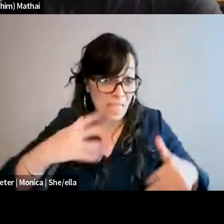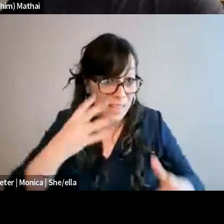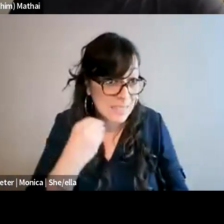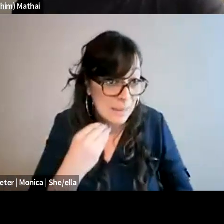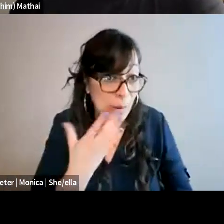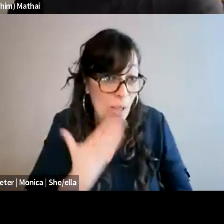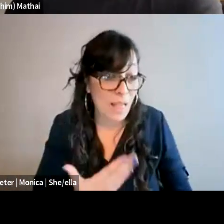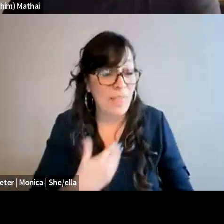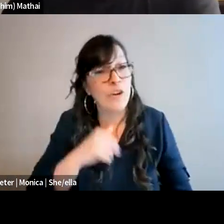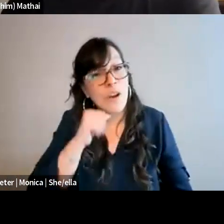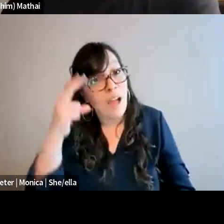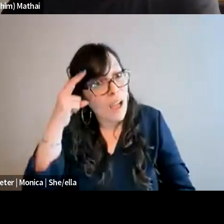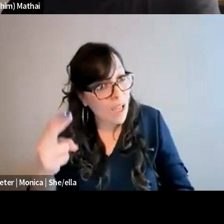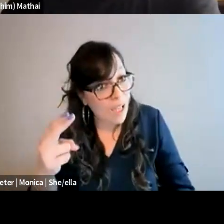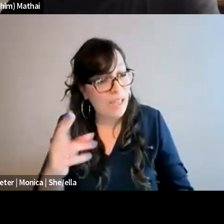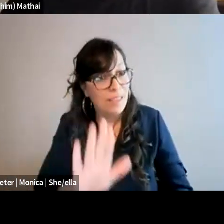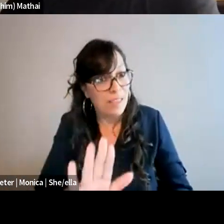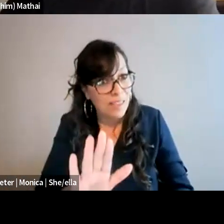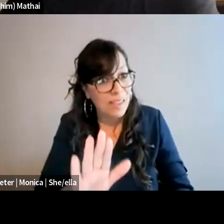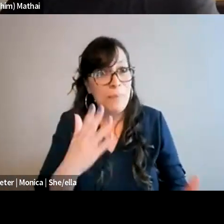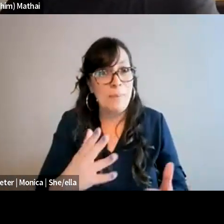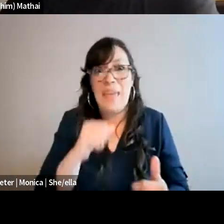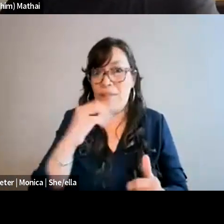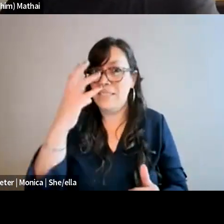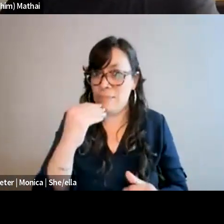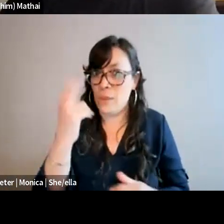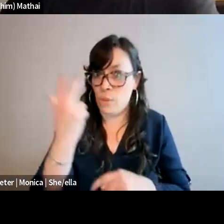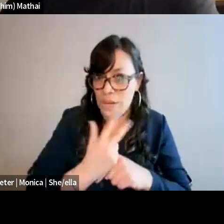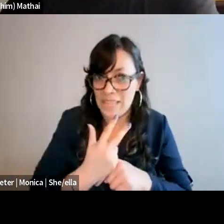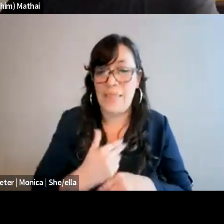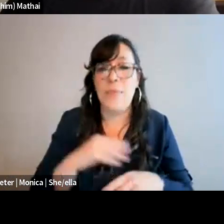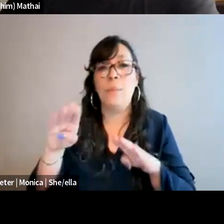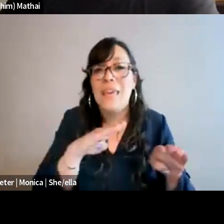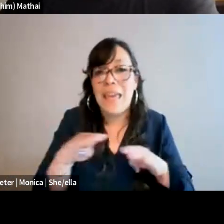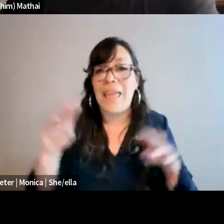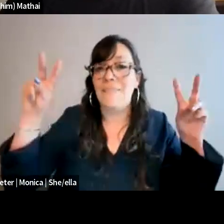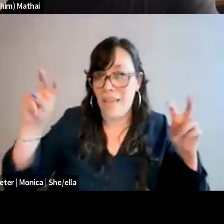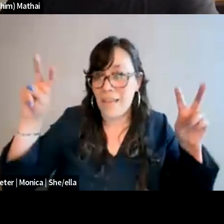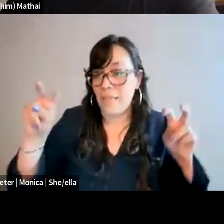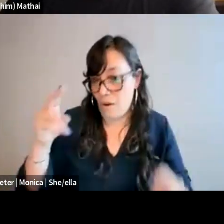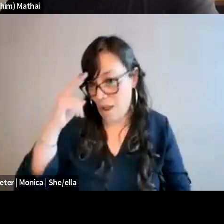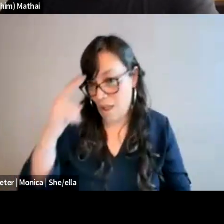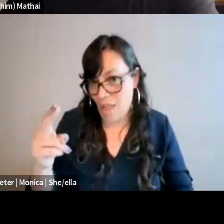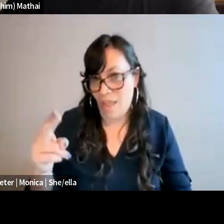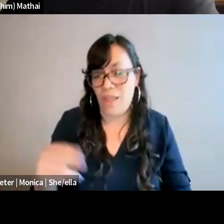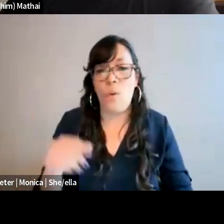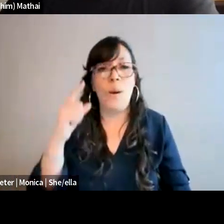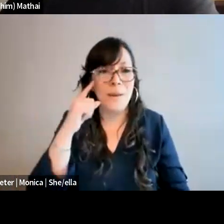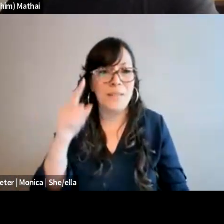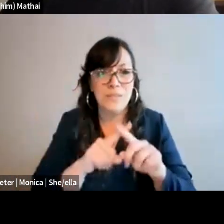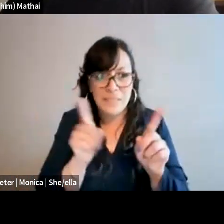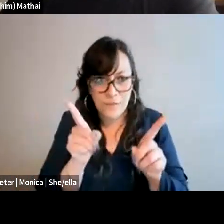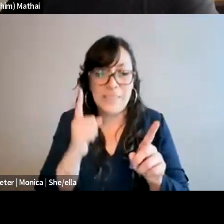not high, they may be on awake for 3 days and they behave like they're on substances, or they have a mental difference.